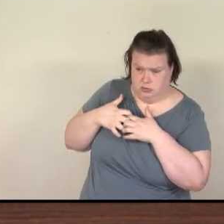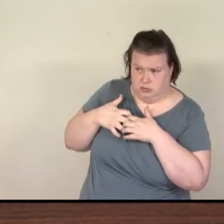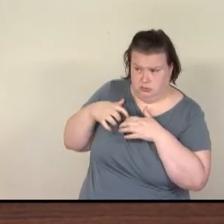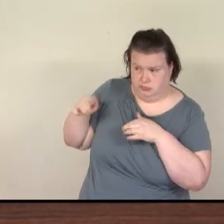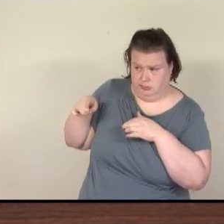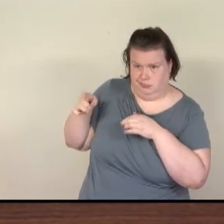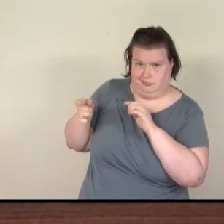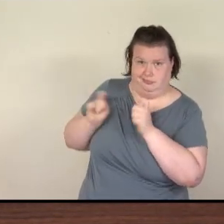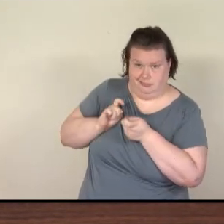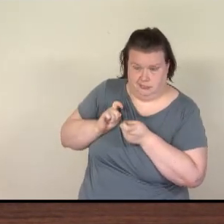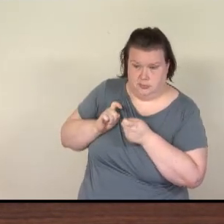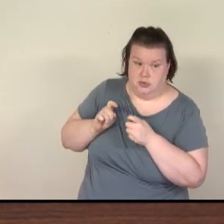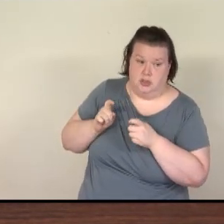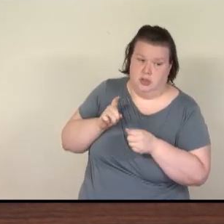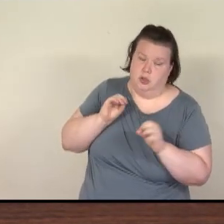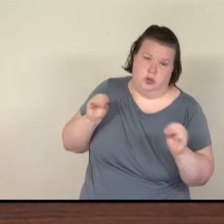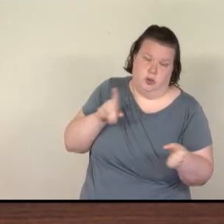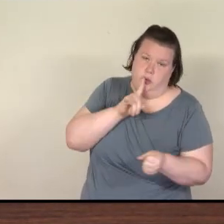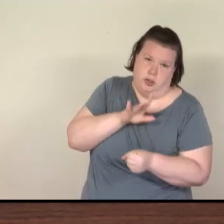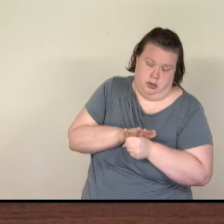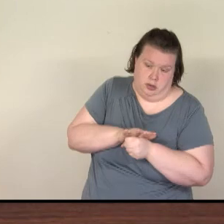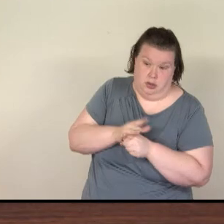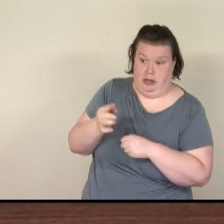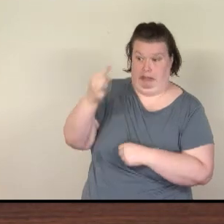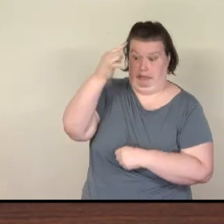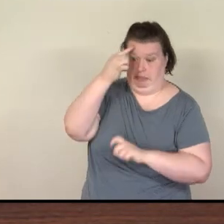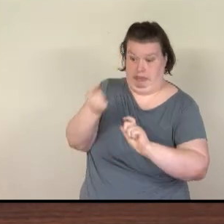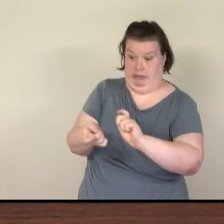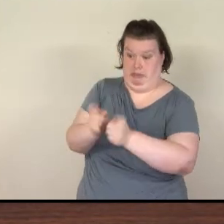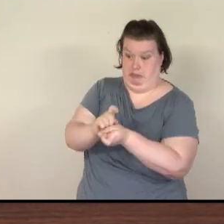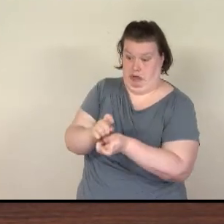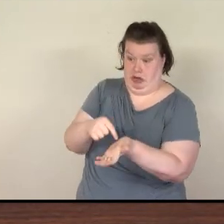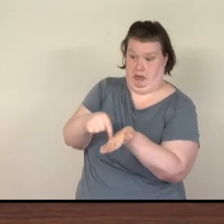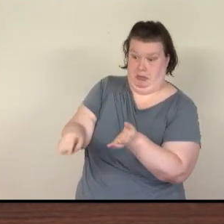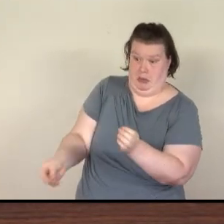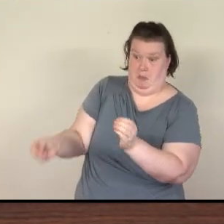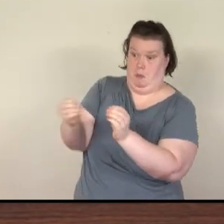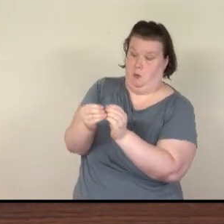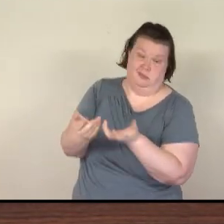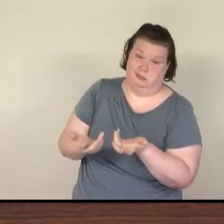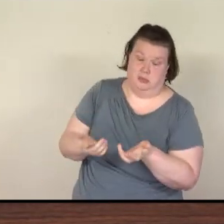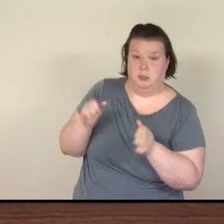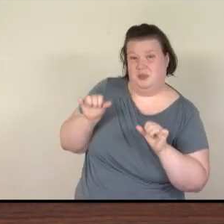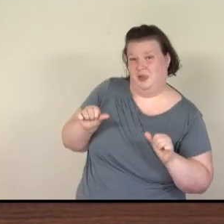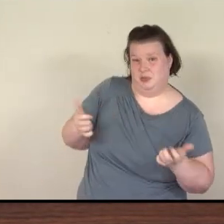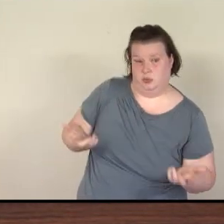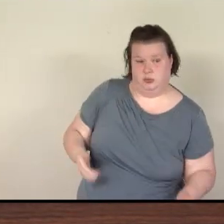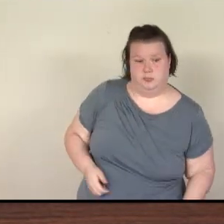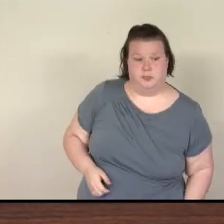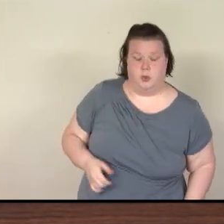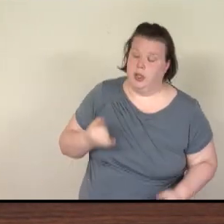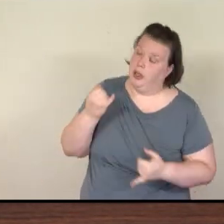no guarantees. We don't anticipate any other changes, but it's possible. It's a big job.